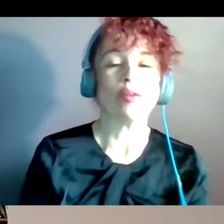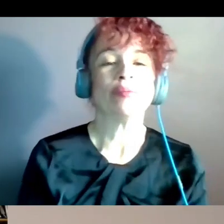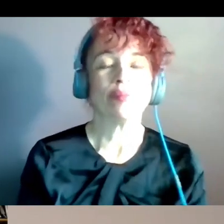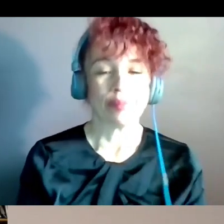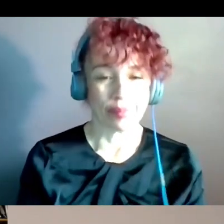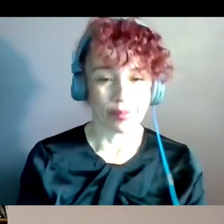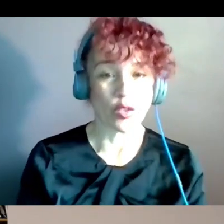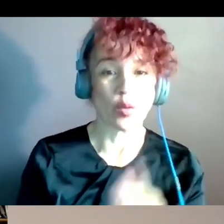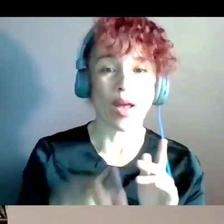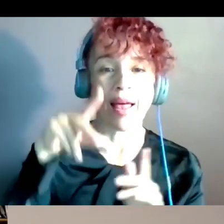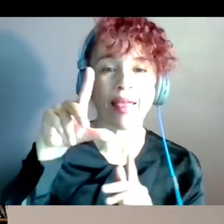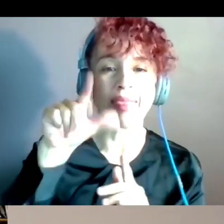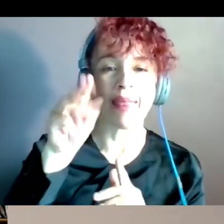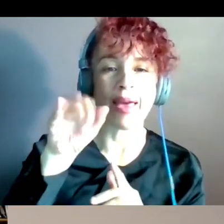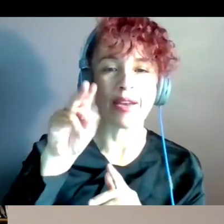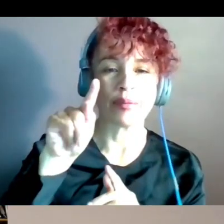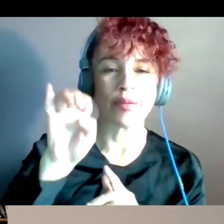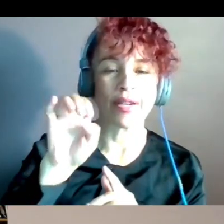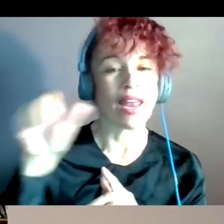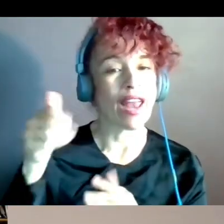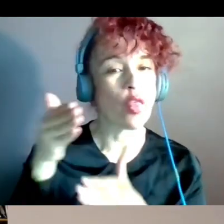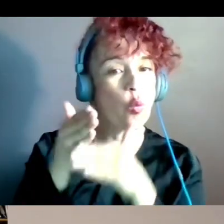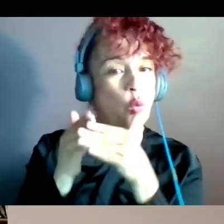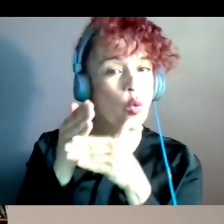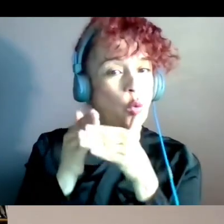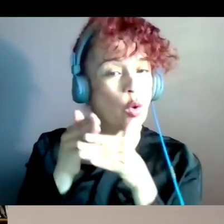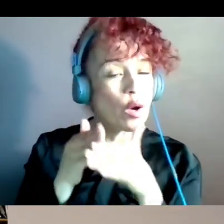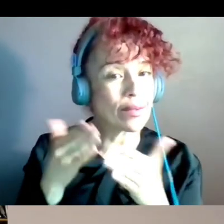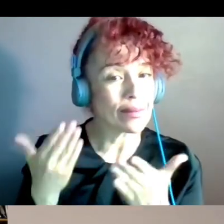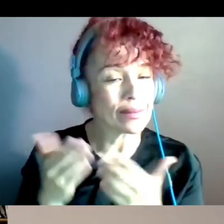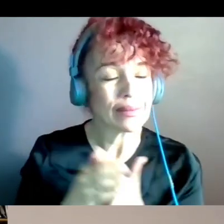ever laminate 2 or more different kinds of wood?